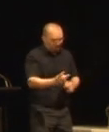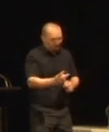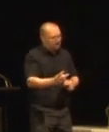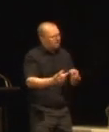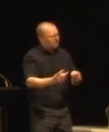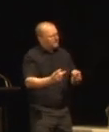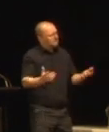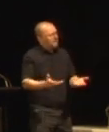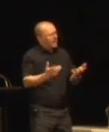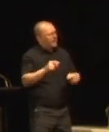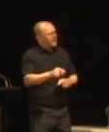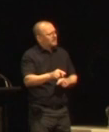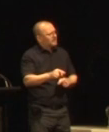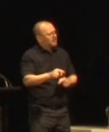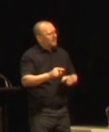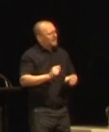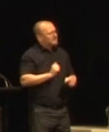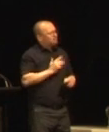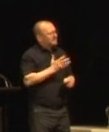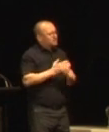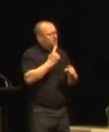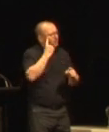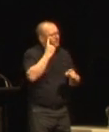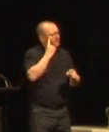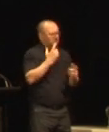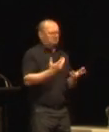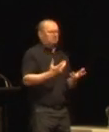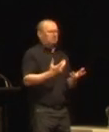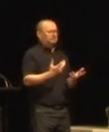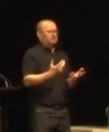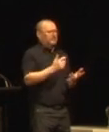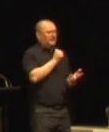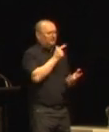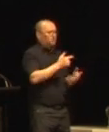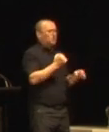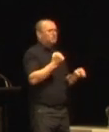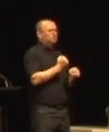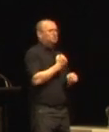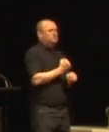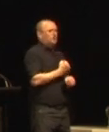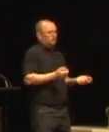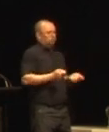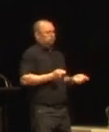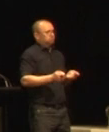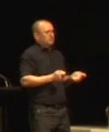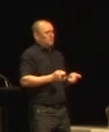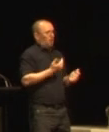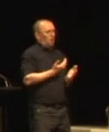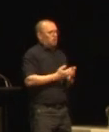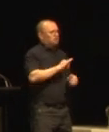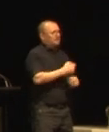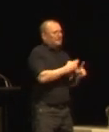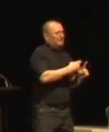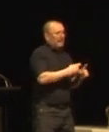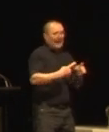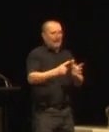You know, that would be the thing you would think, or your producer on the Jimmy Kimmel show would think to do. You'd play with the AI. And you can